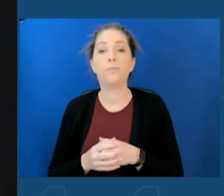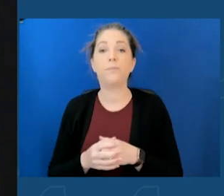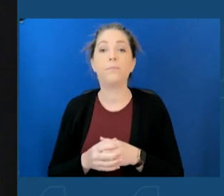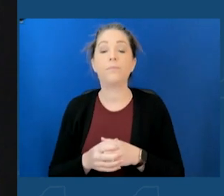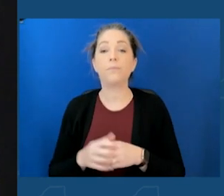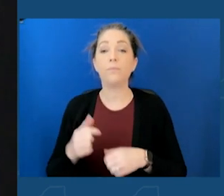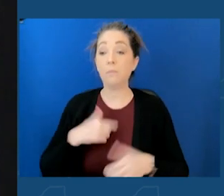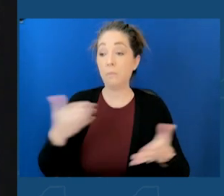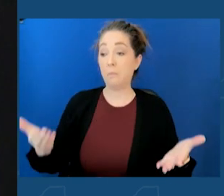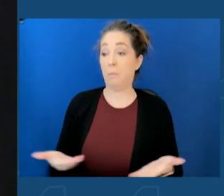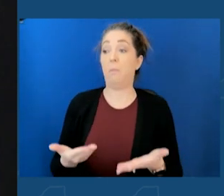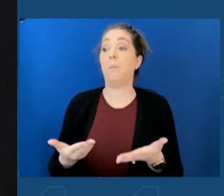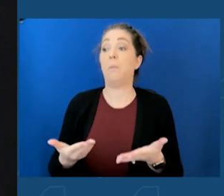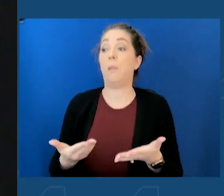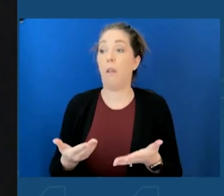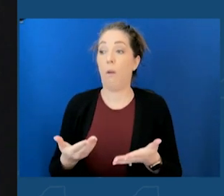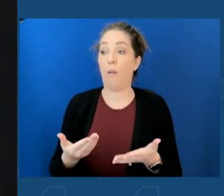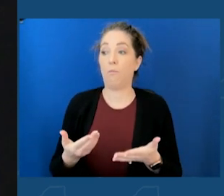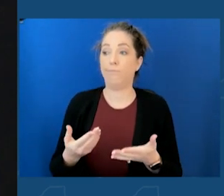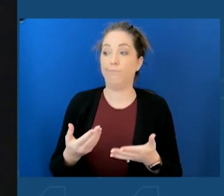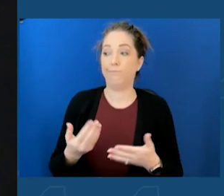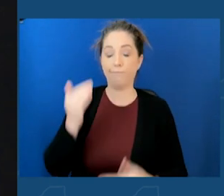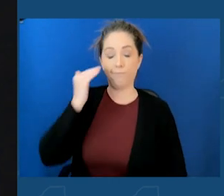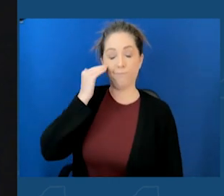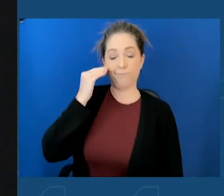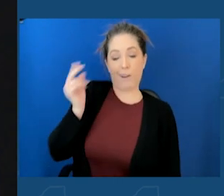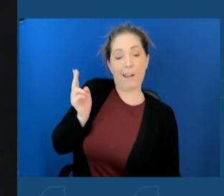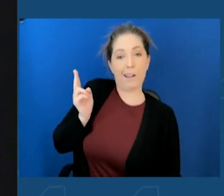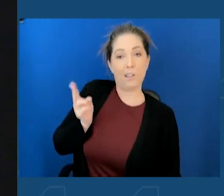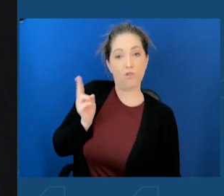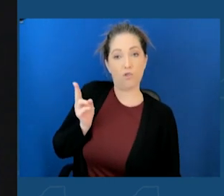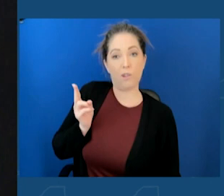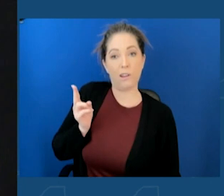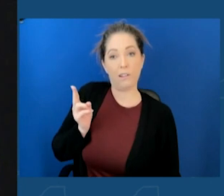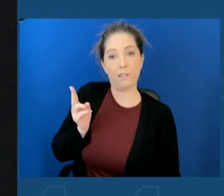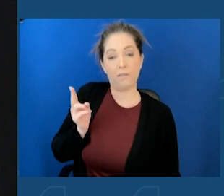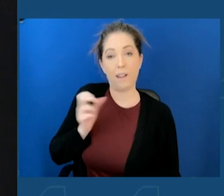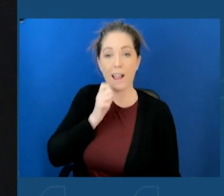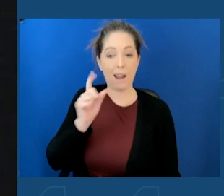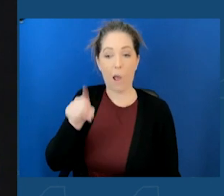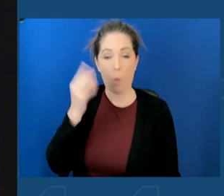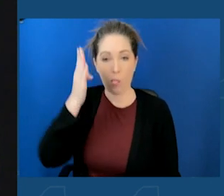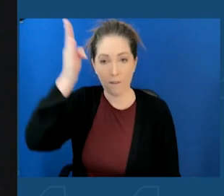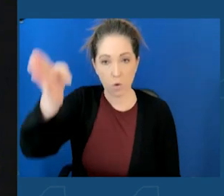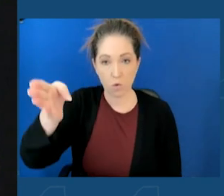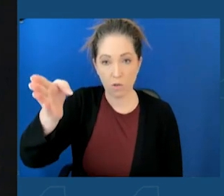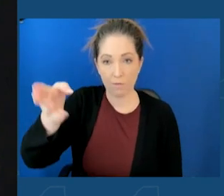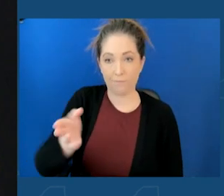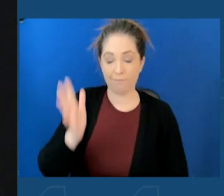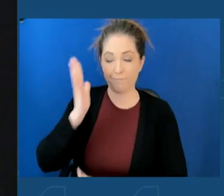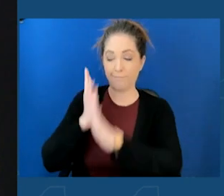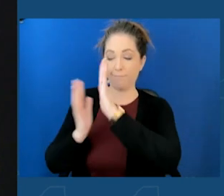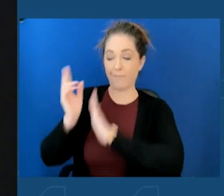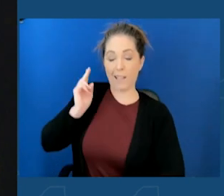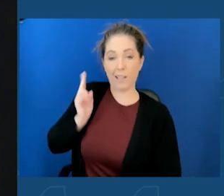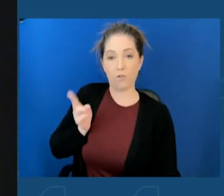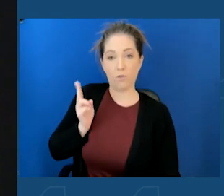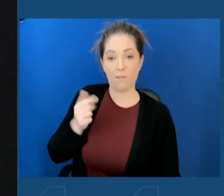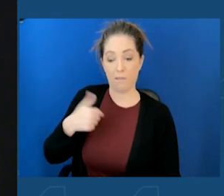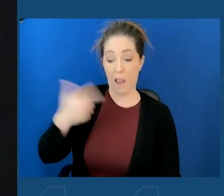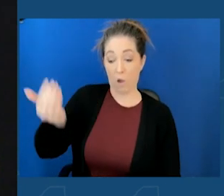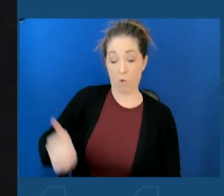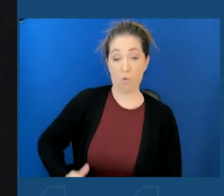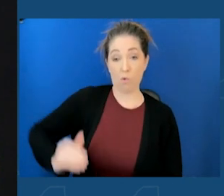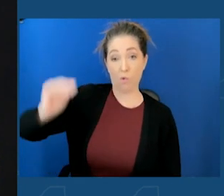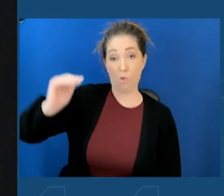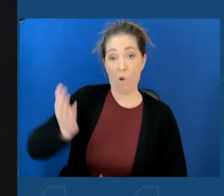strong sense of history, not just about the future, we're talking about the history, because I grew up in a part of our state where there wasn't